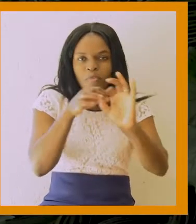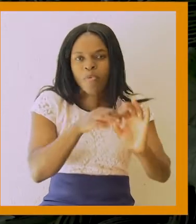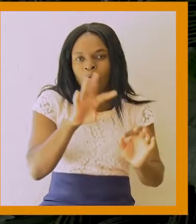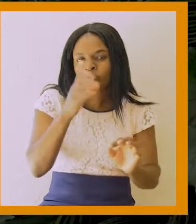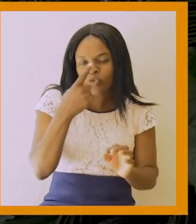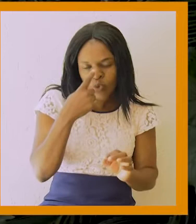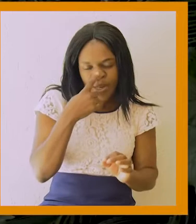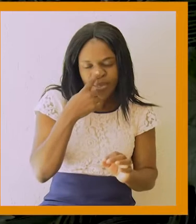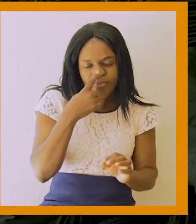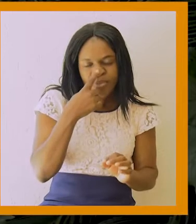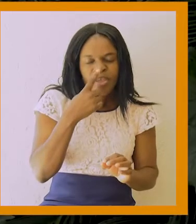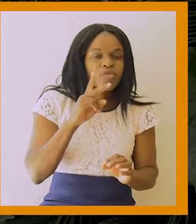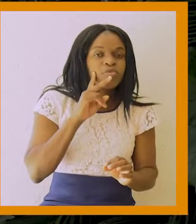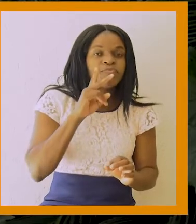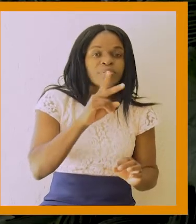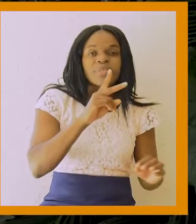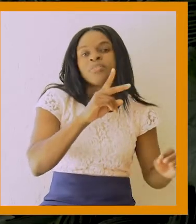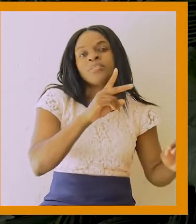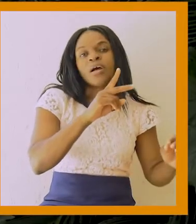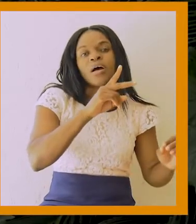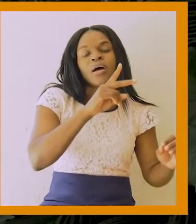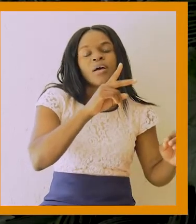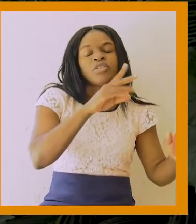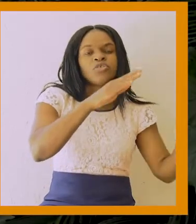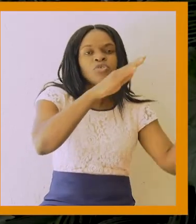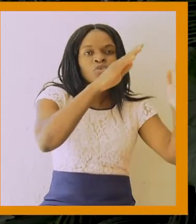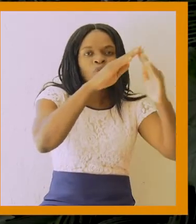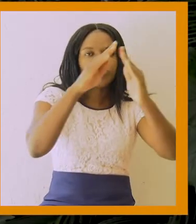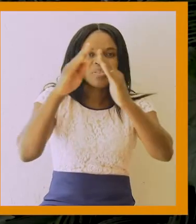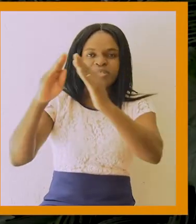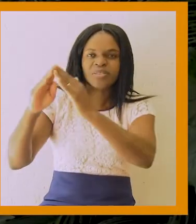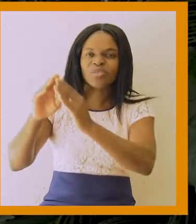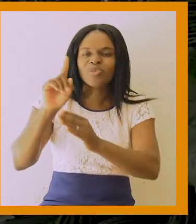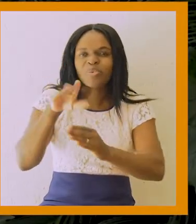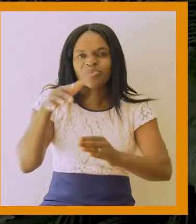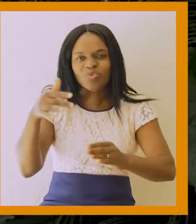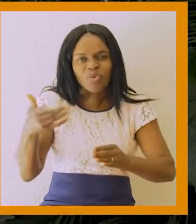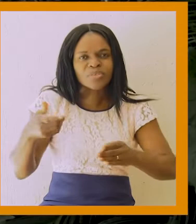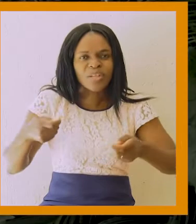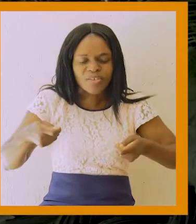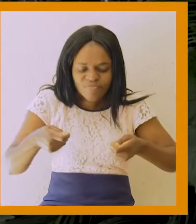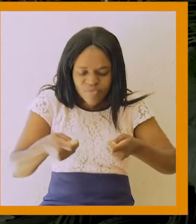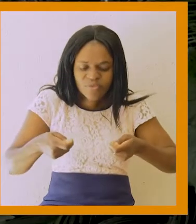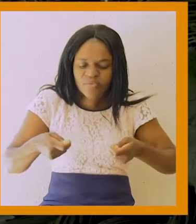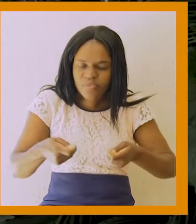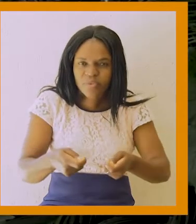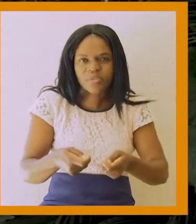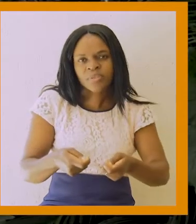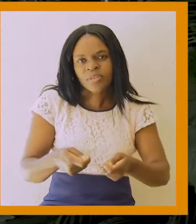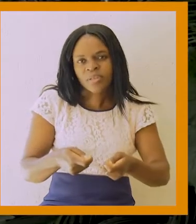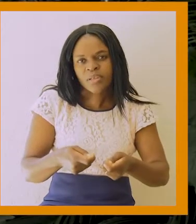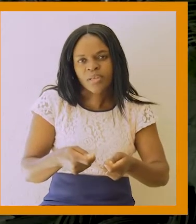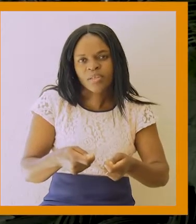as organizations, when we get into communities, we should not force whatever we want to